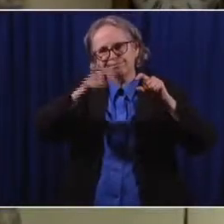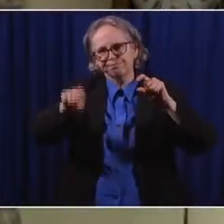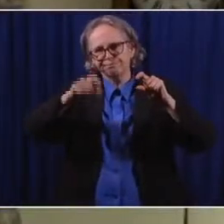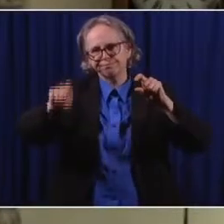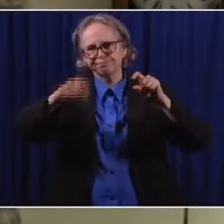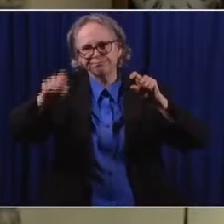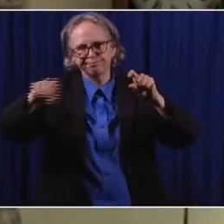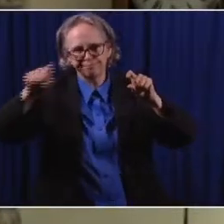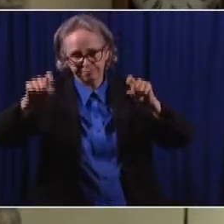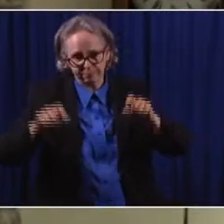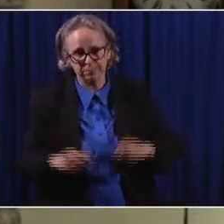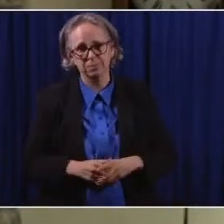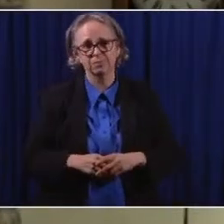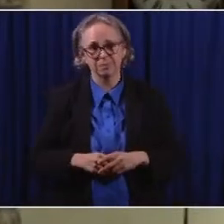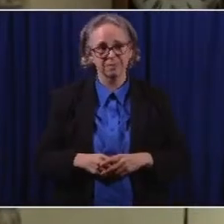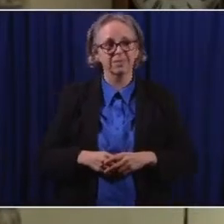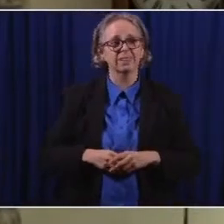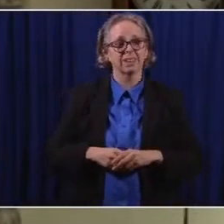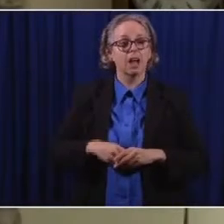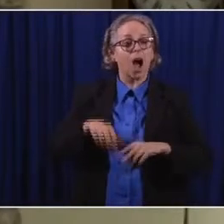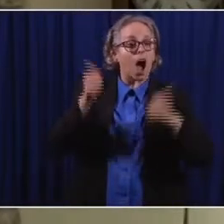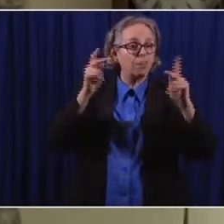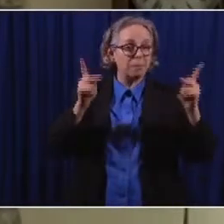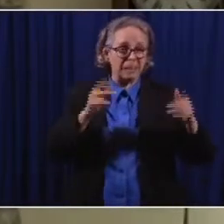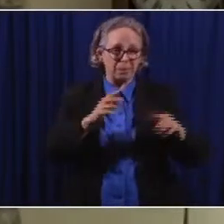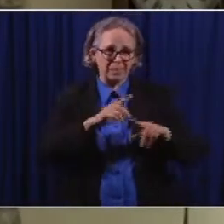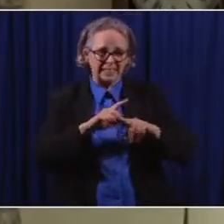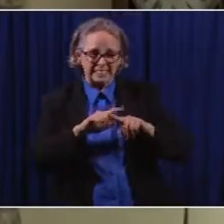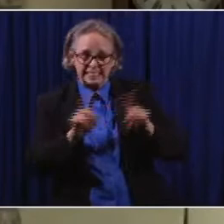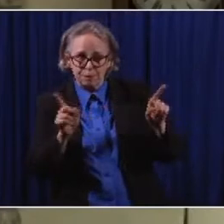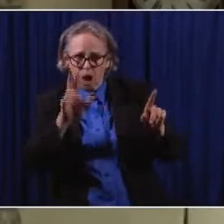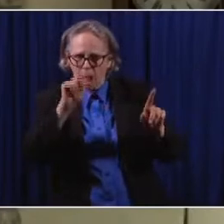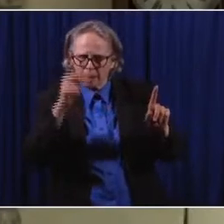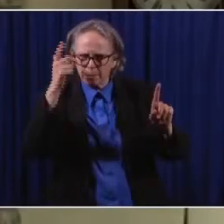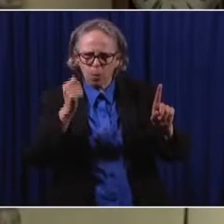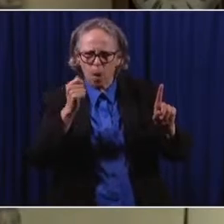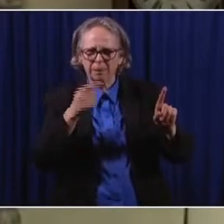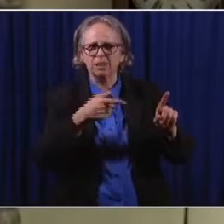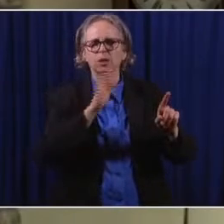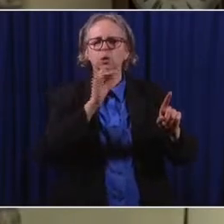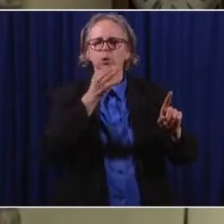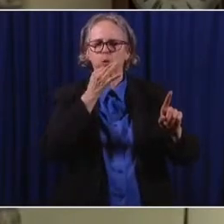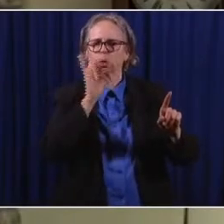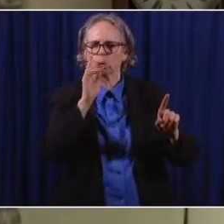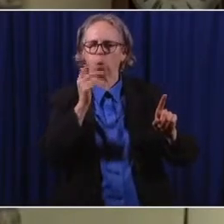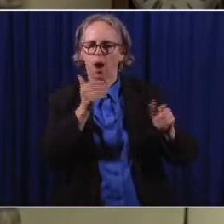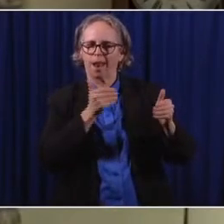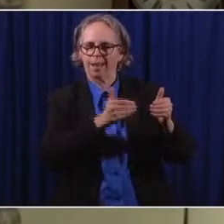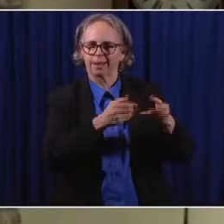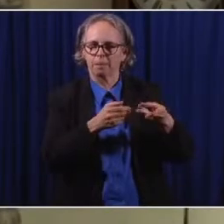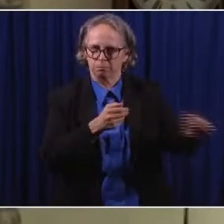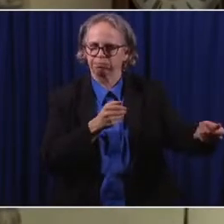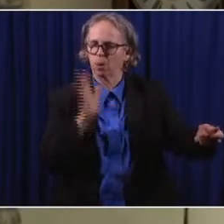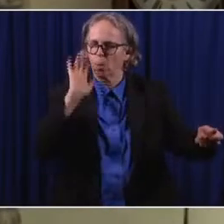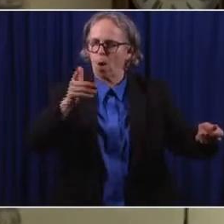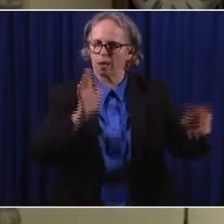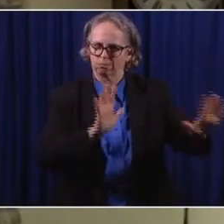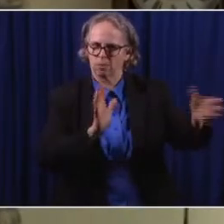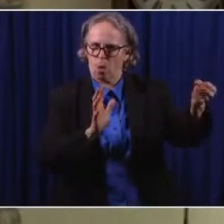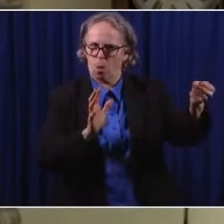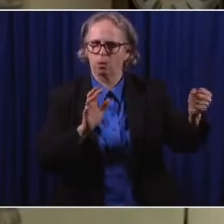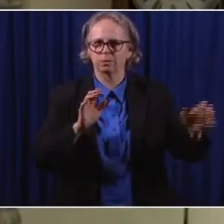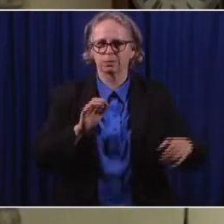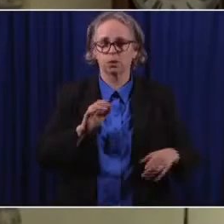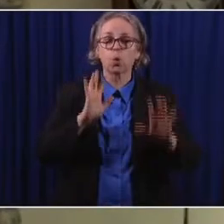types of unemployment benefits, the necessary system program update is underway. When it's complete, individuals will need to log into their accounts